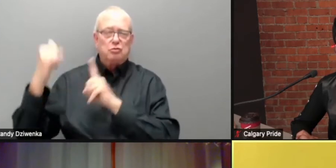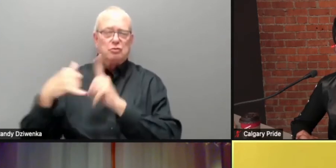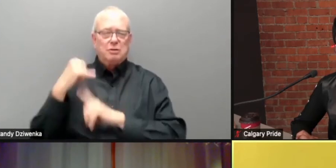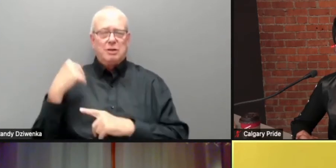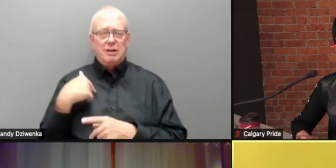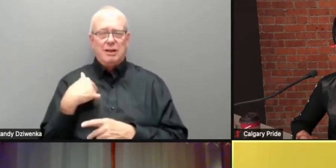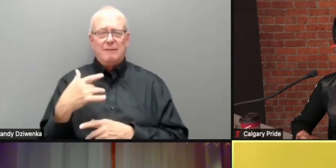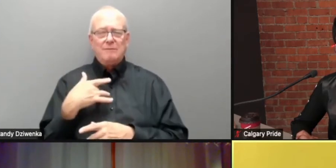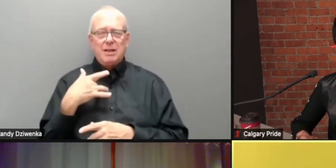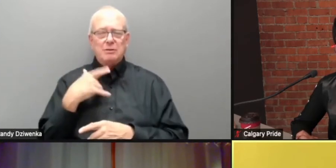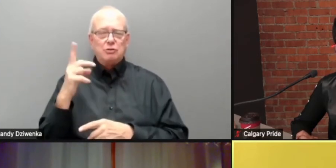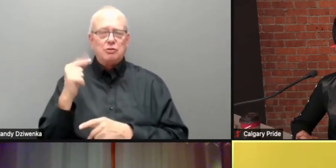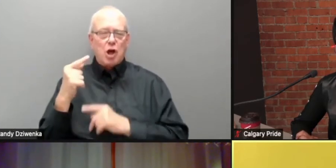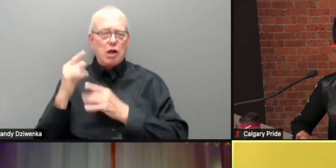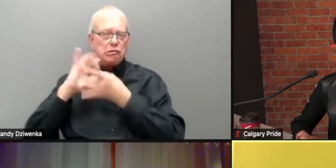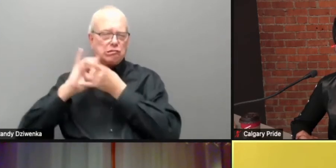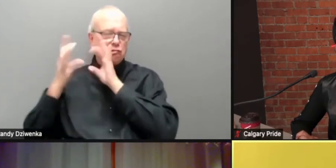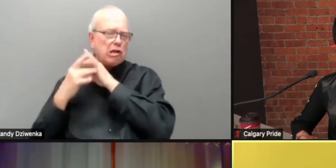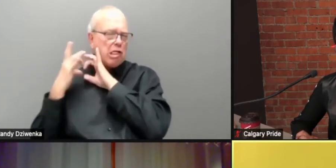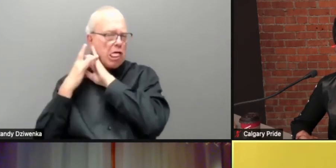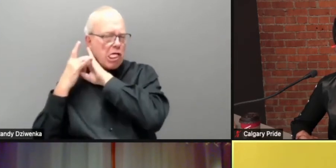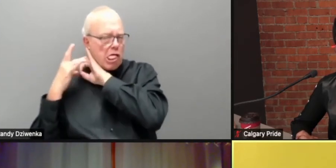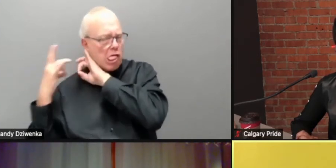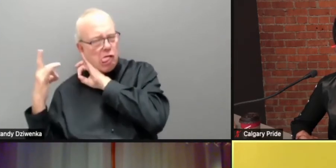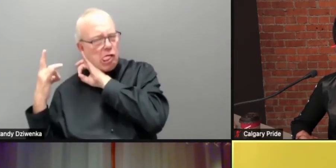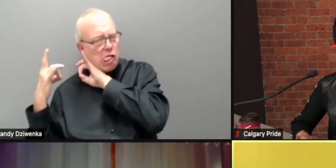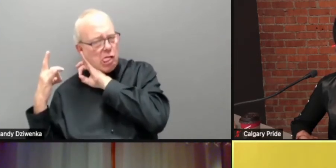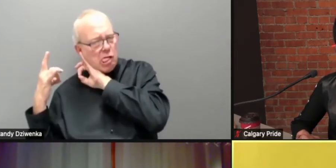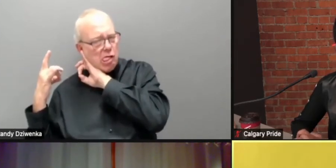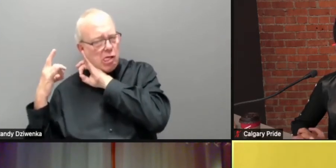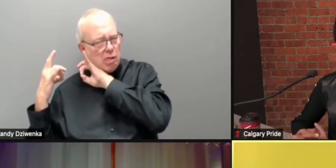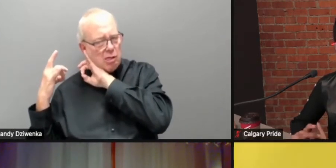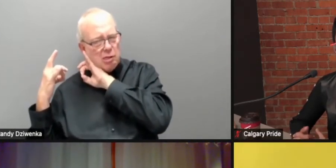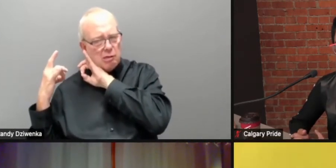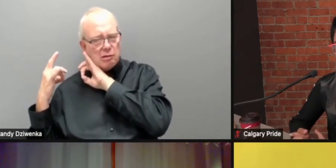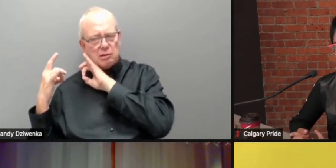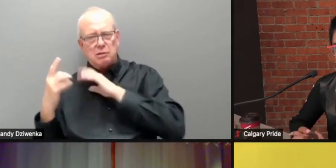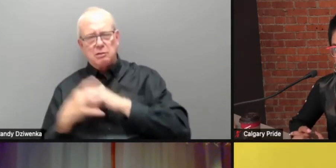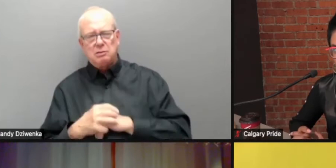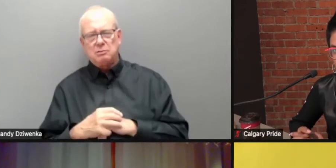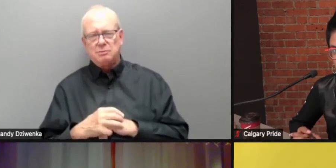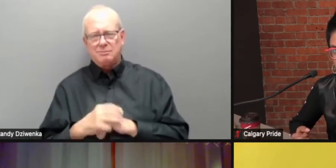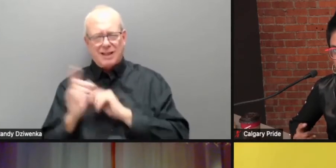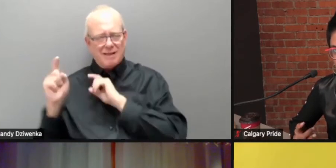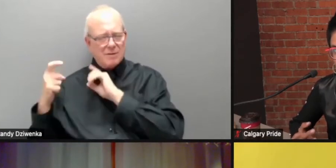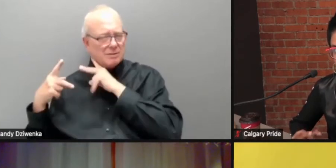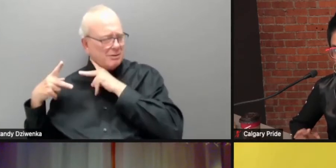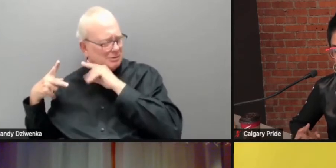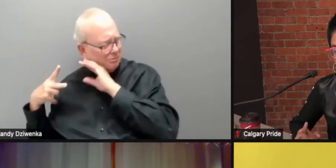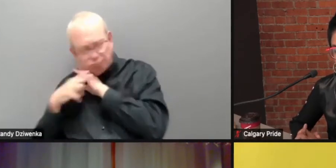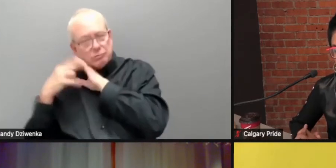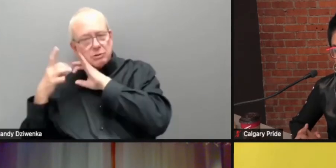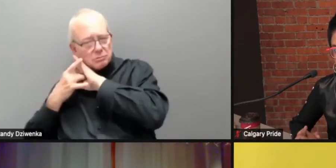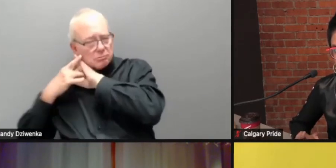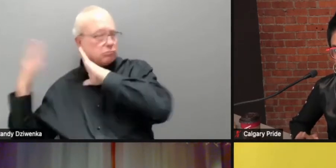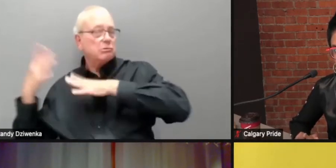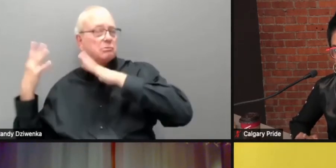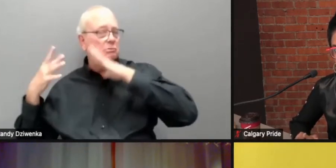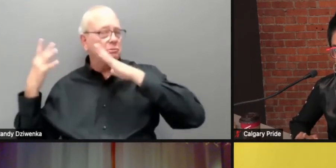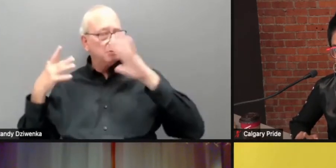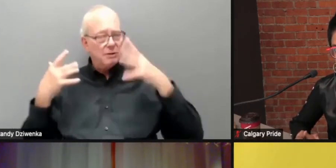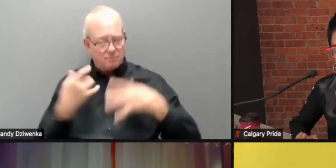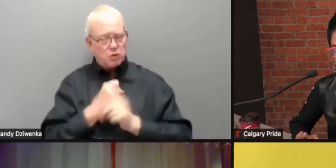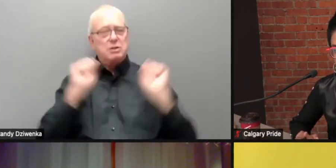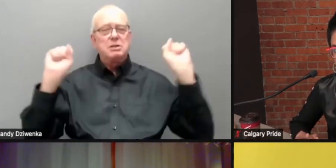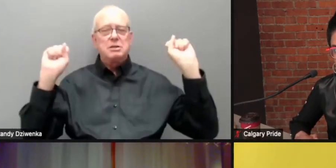I was not being given that freedom, and so I did it. You speak of a powerful belief system that you just